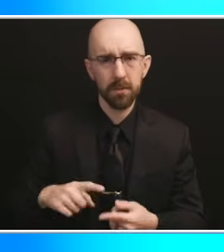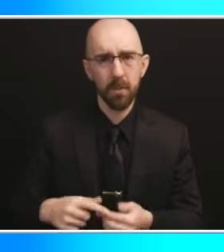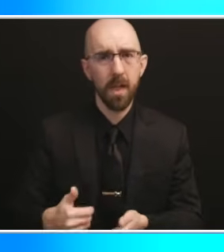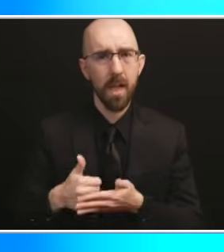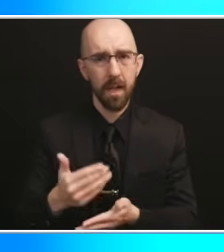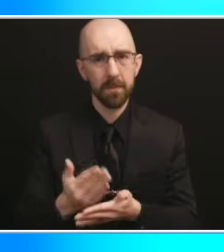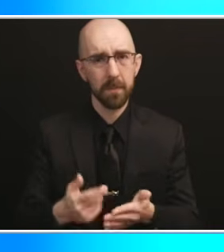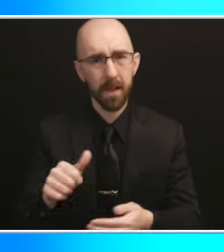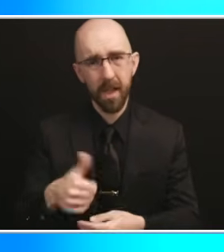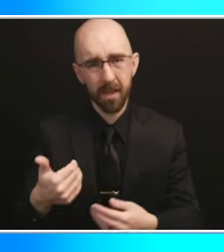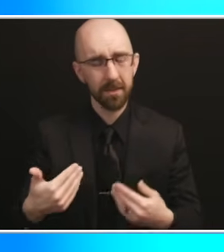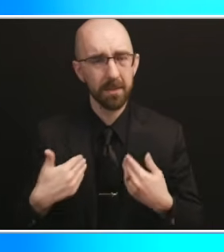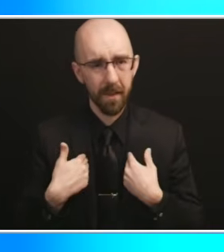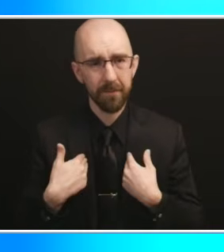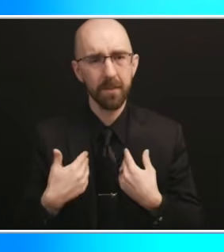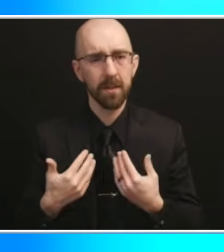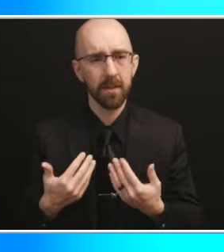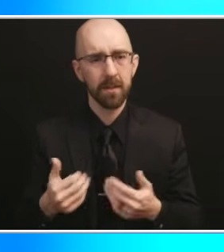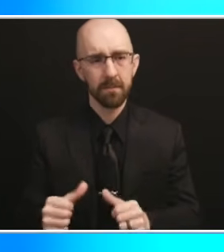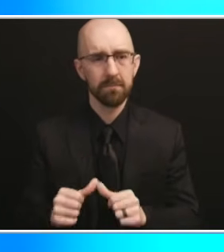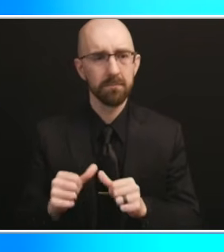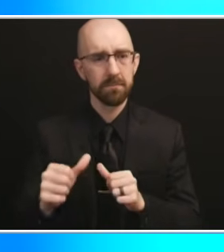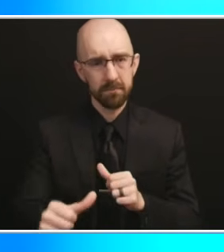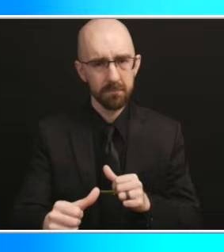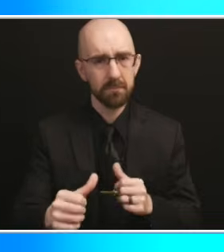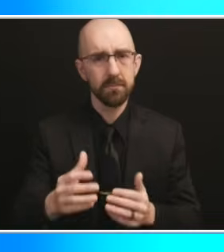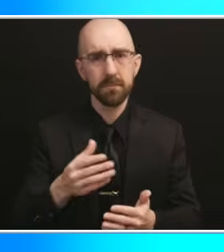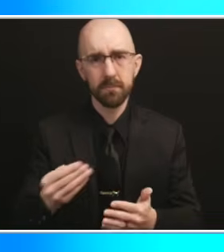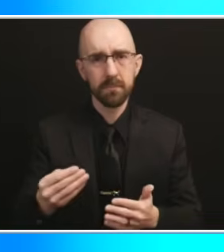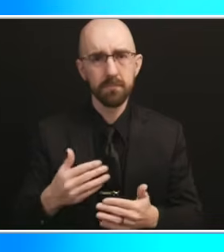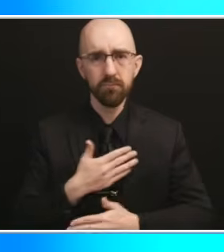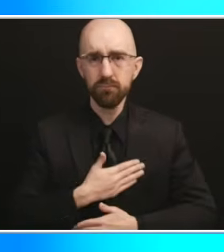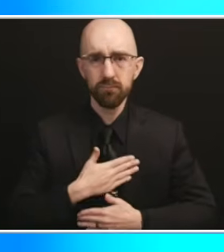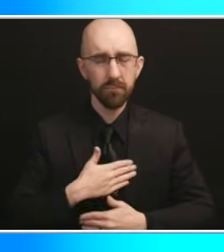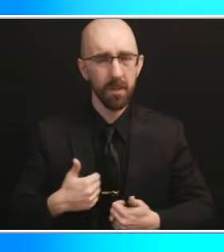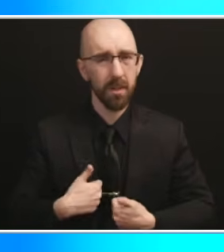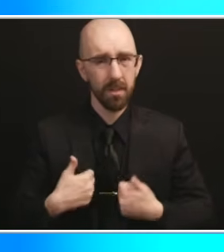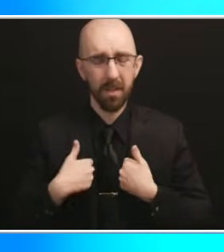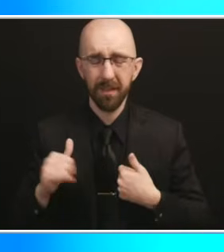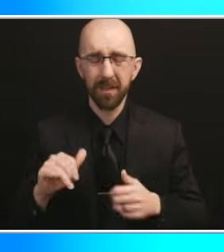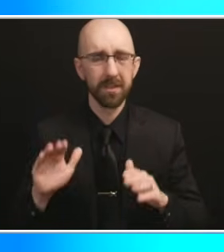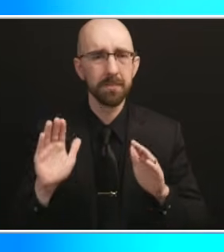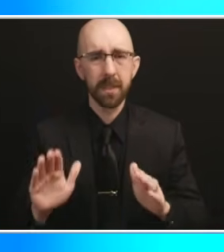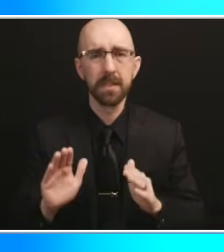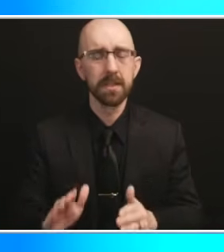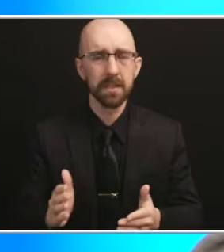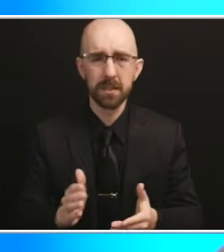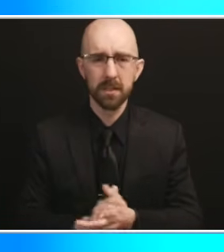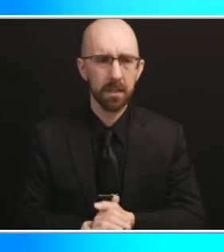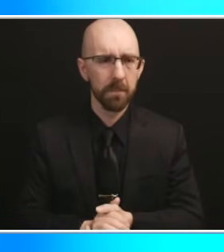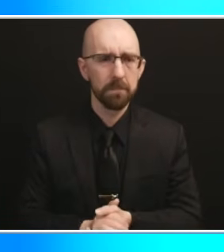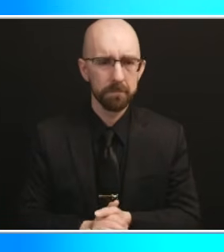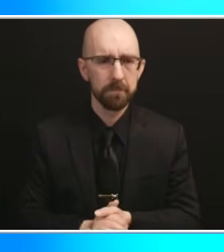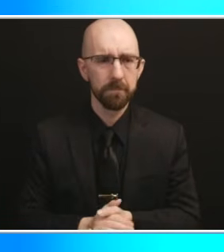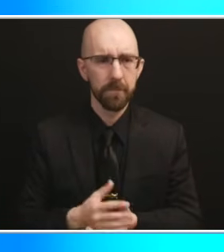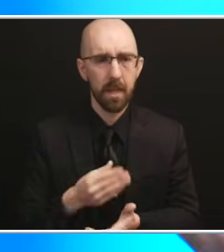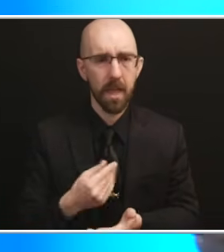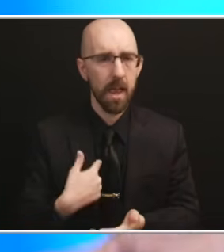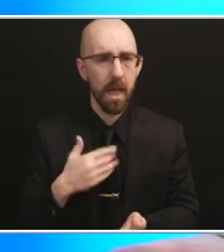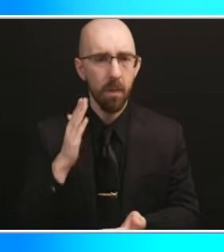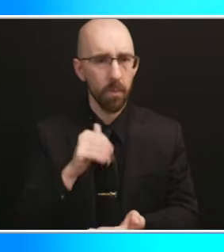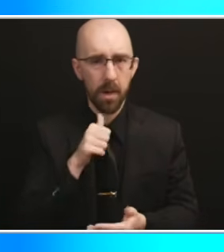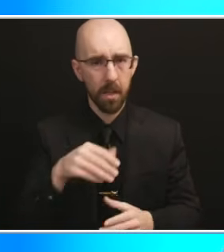have a prolonged and enjoyable life is just amazing. And I wouldn't be in that